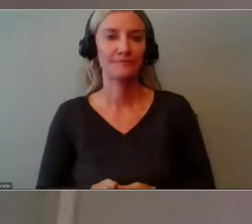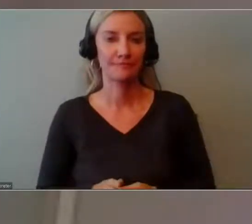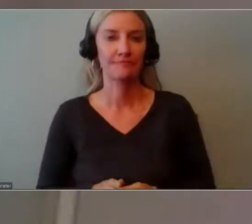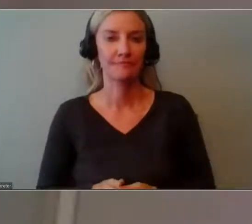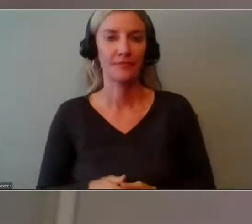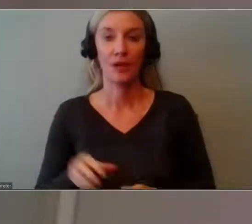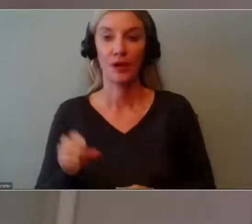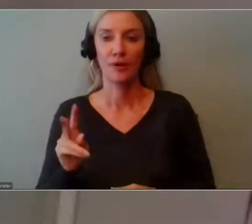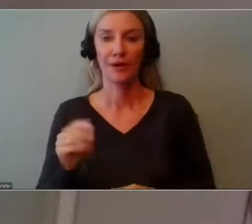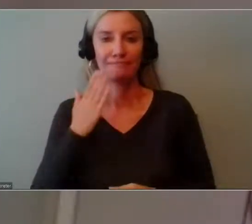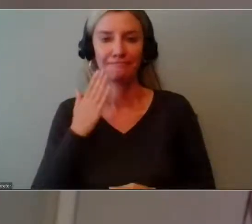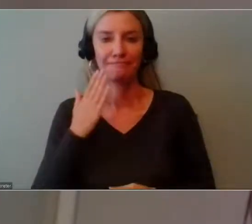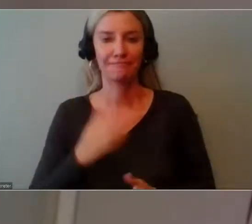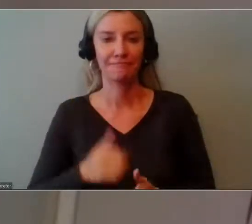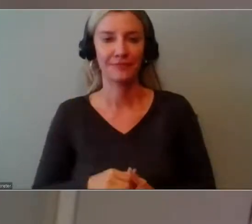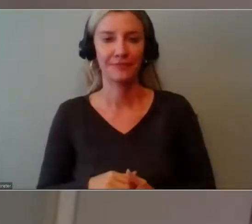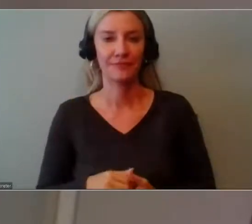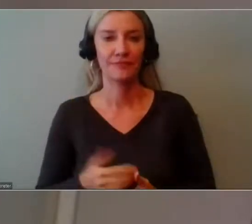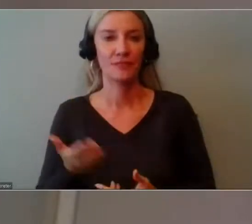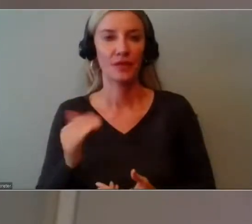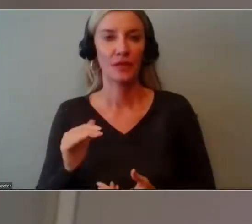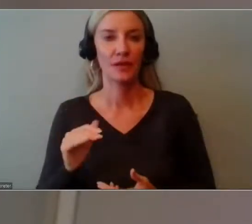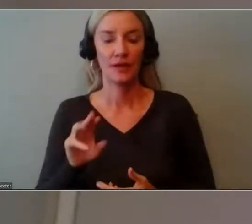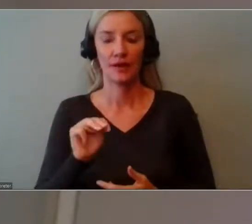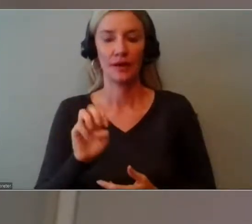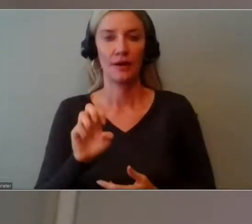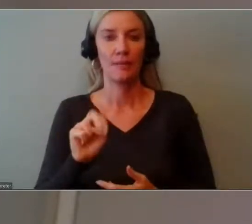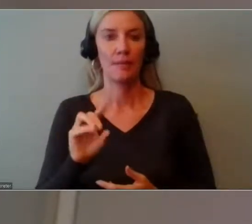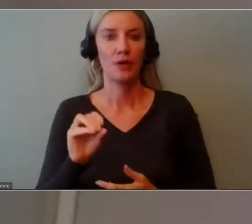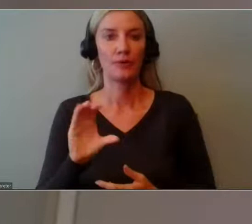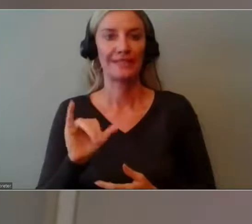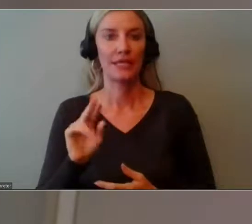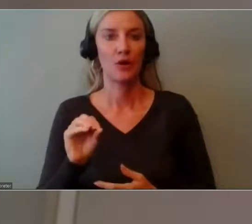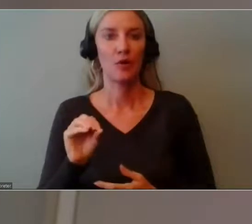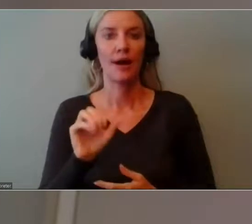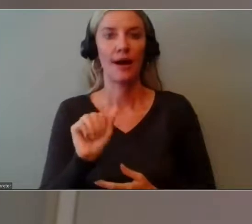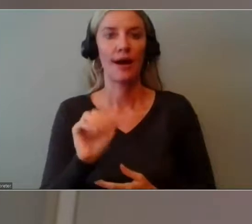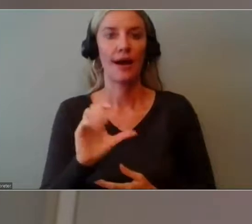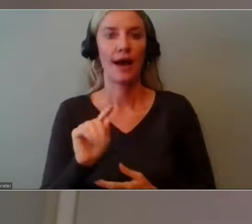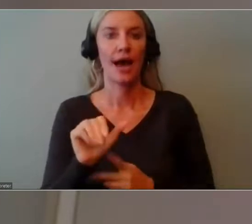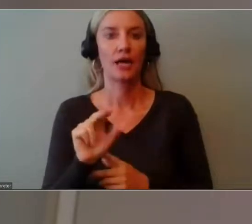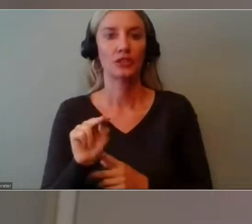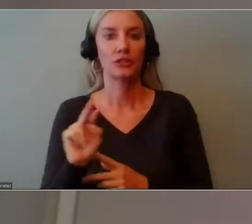Okay, thank you. And how about Mendocino Action News?